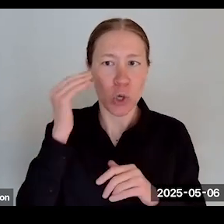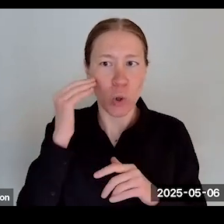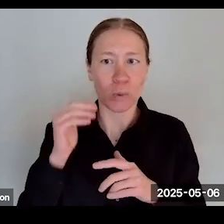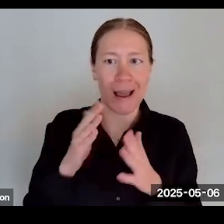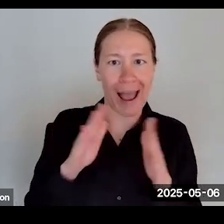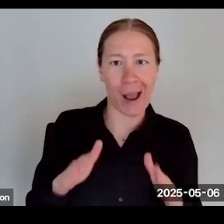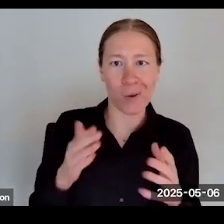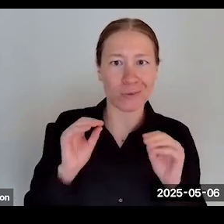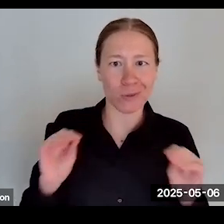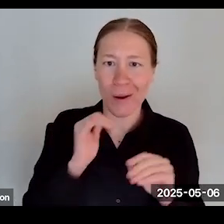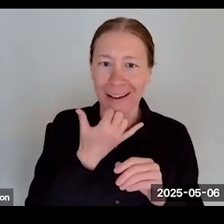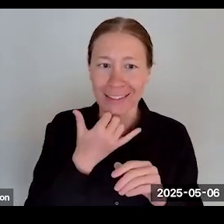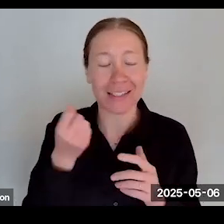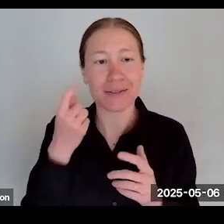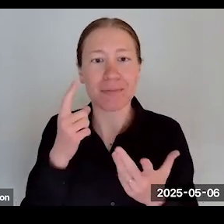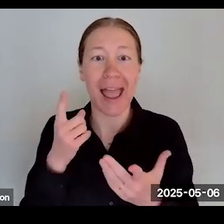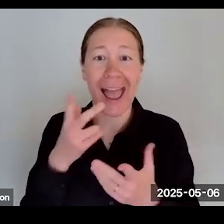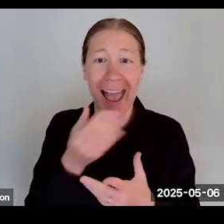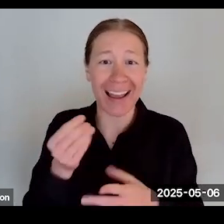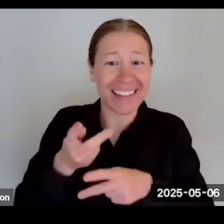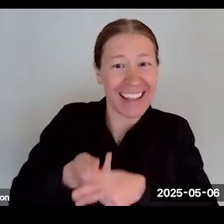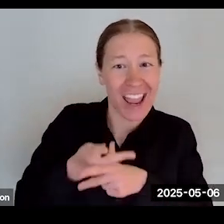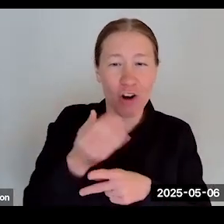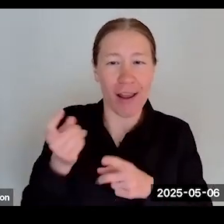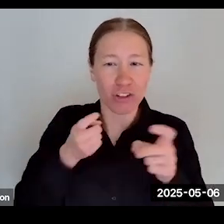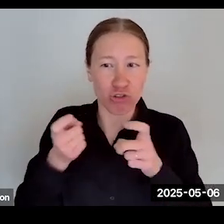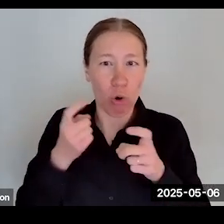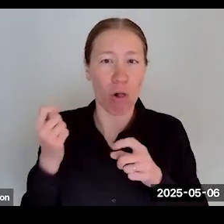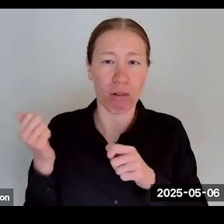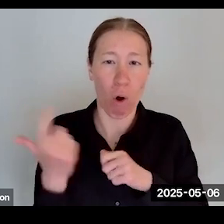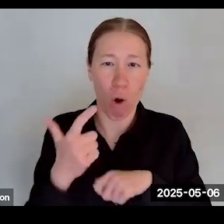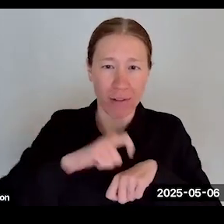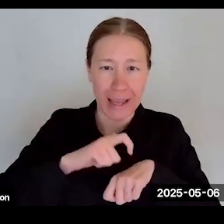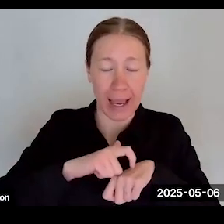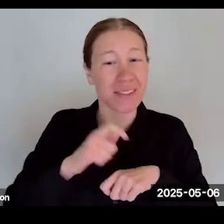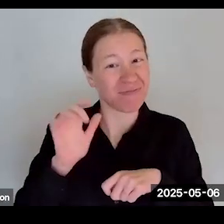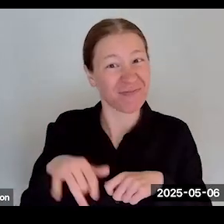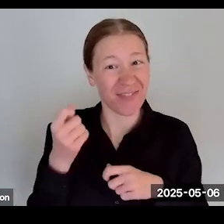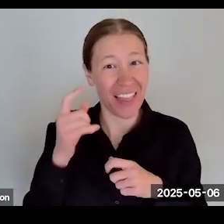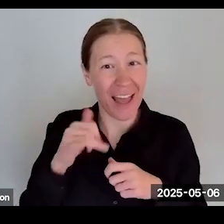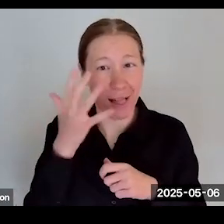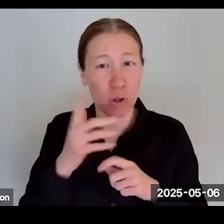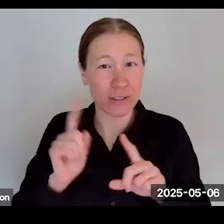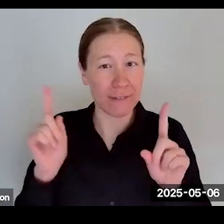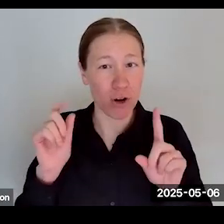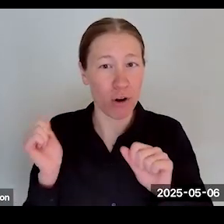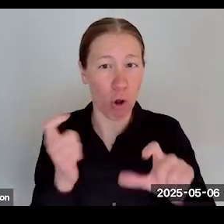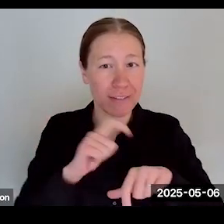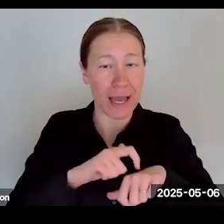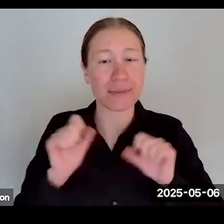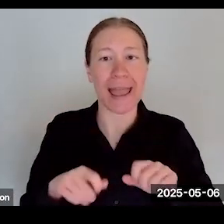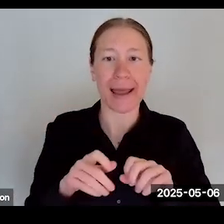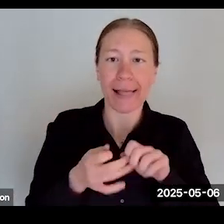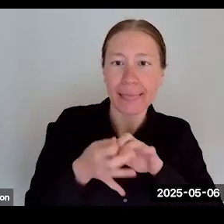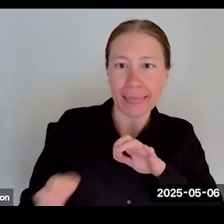times. However, care and control can mean or look like different things. Service animals can be leashed or tethered in public